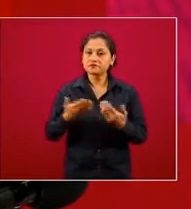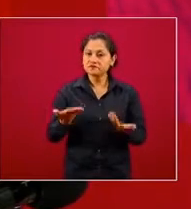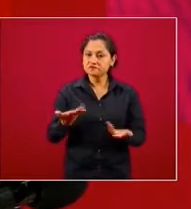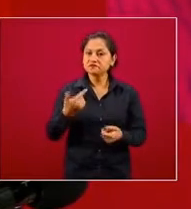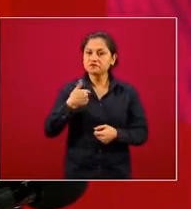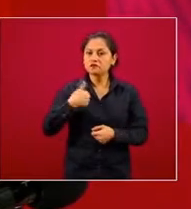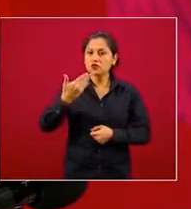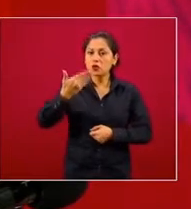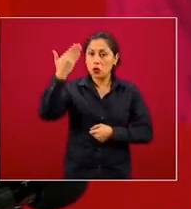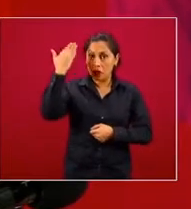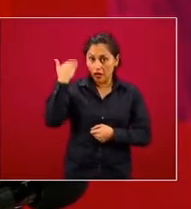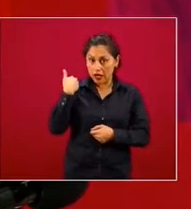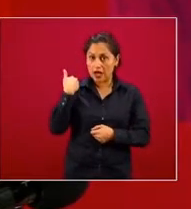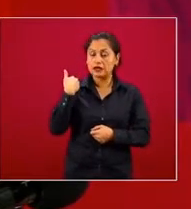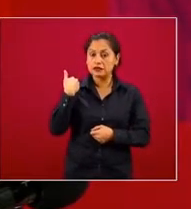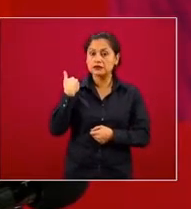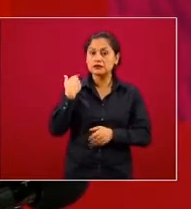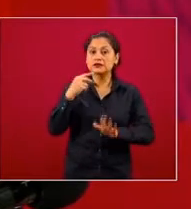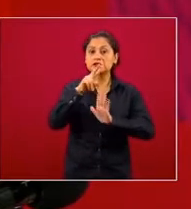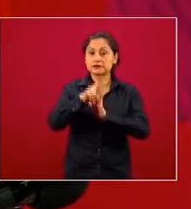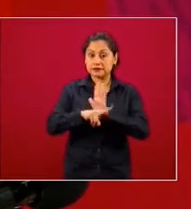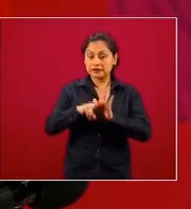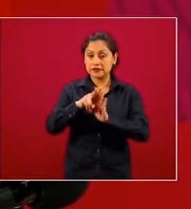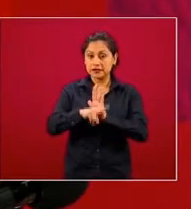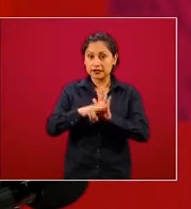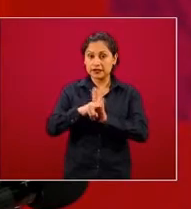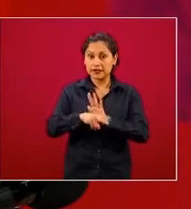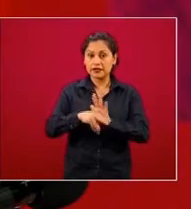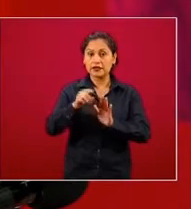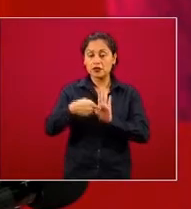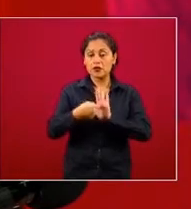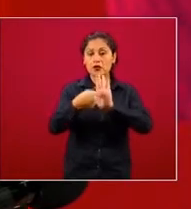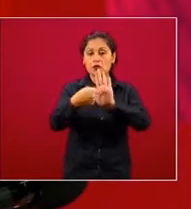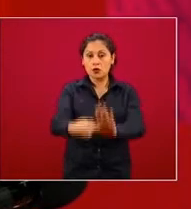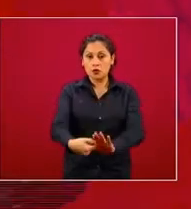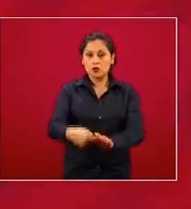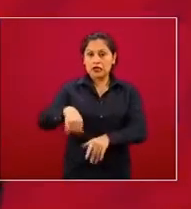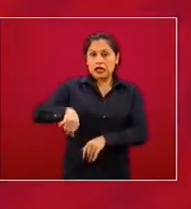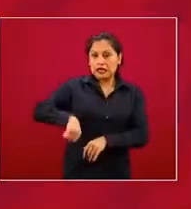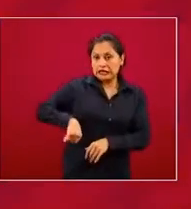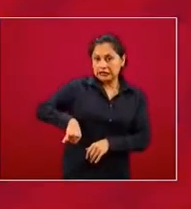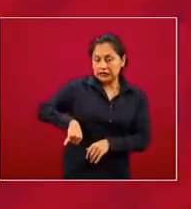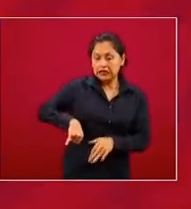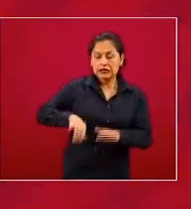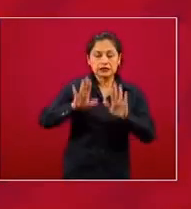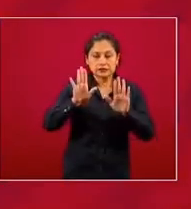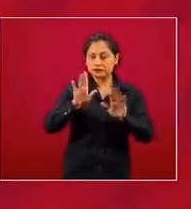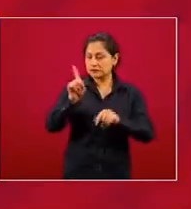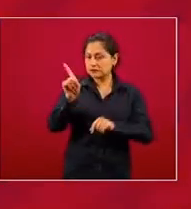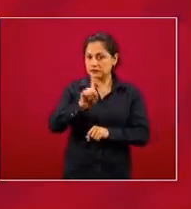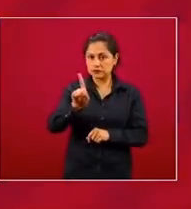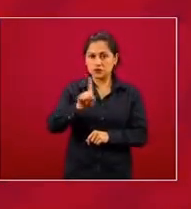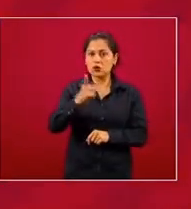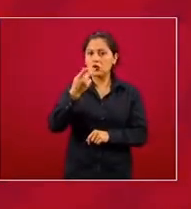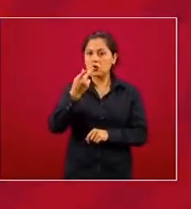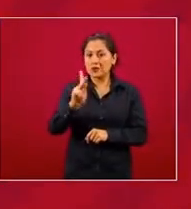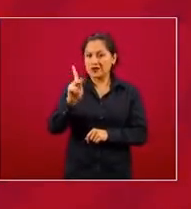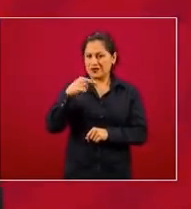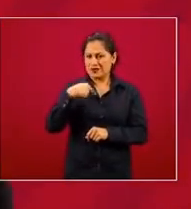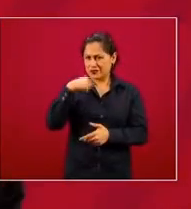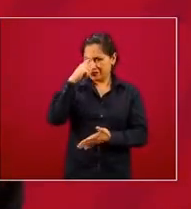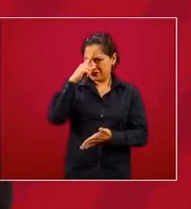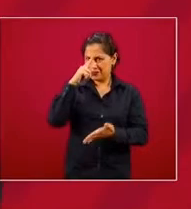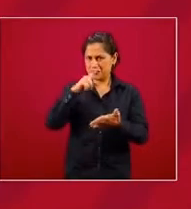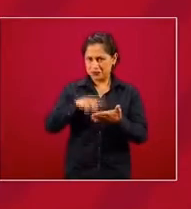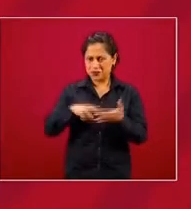I ingleses, el único presented video earlier this que afternoon, presentamos esta is that tarde what es que lo que catches me my llama la eye, atención, pero no it's creo que something that esté is not necessarily articulado connected to the con los media, medios,